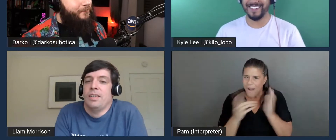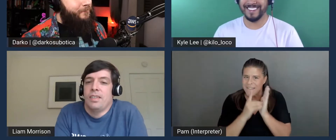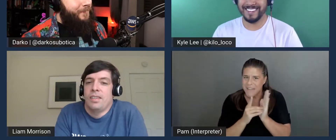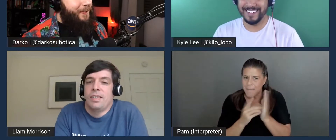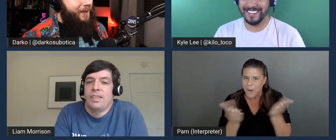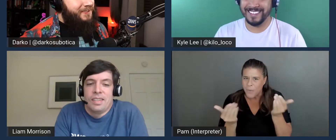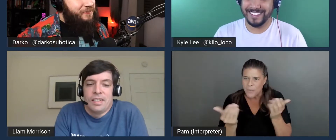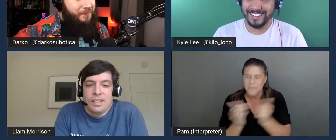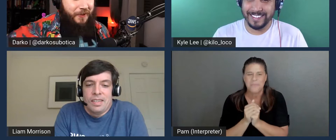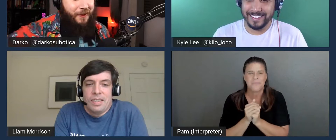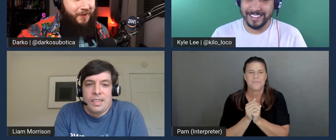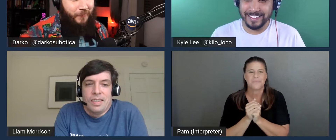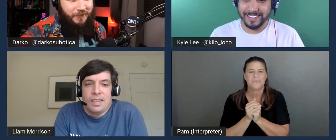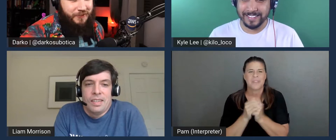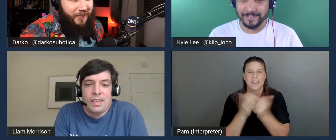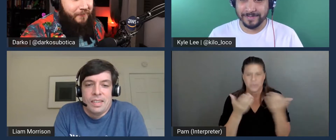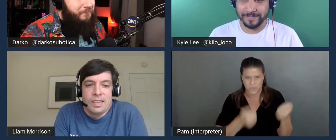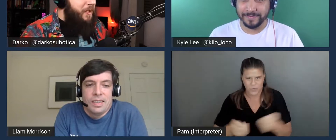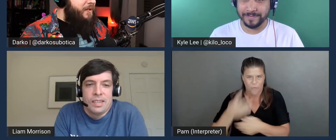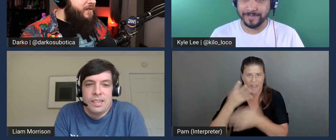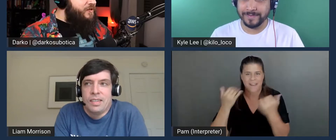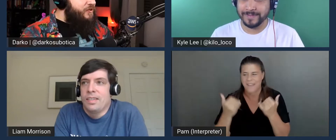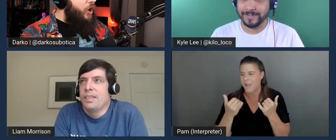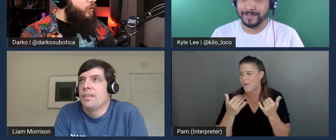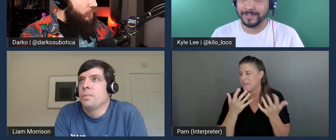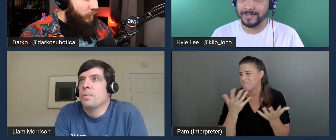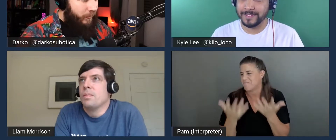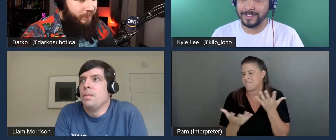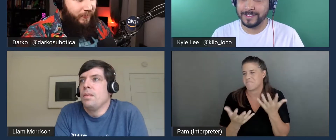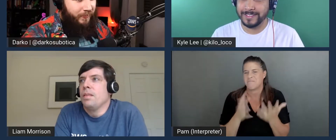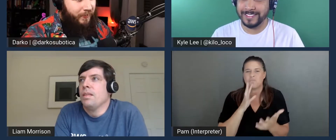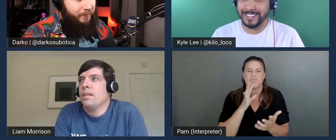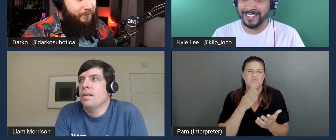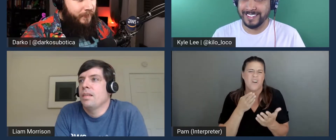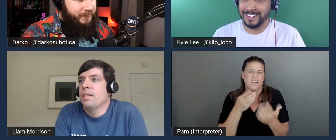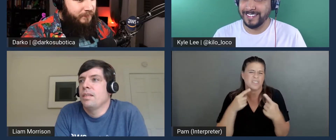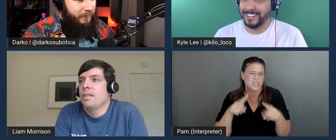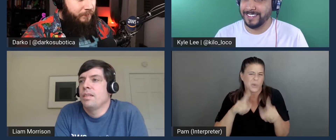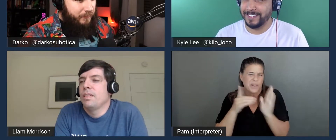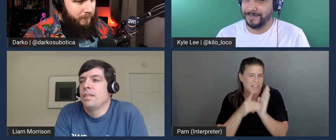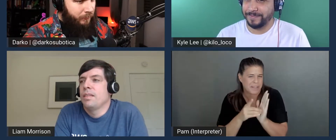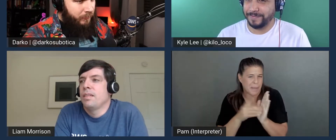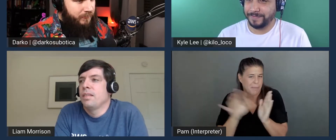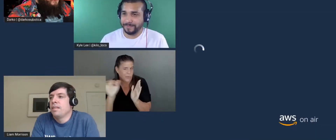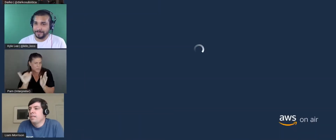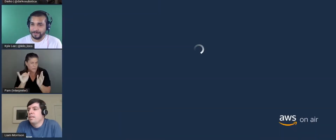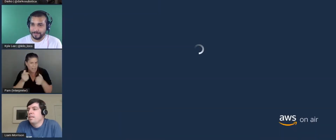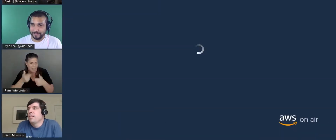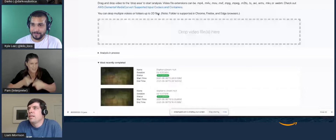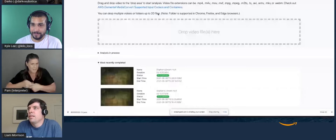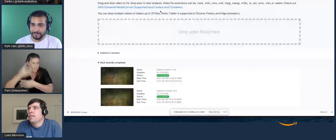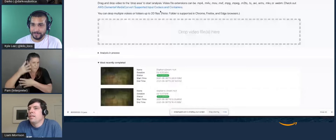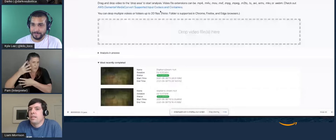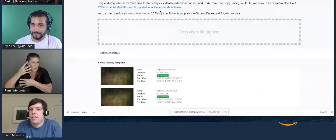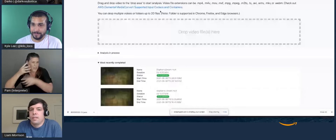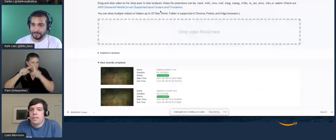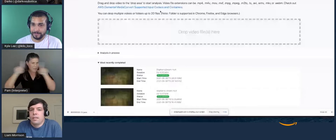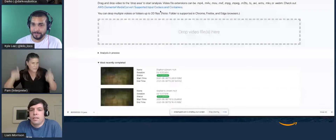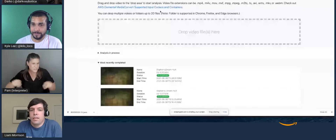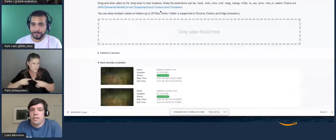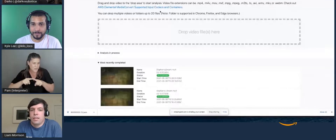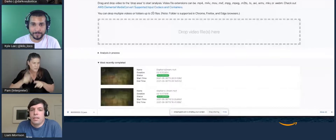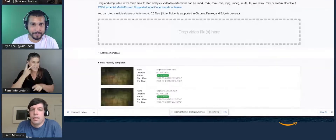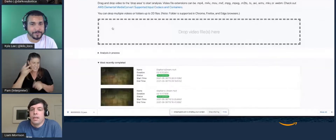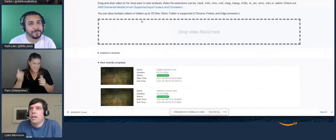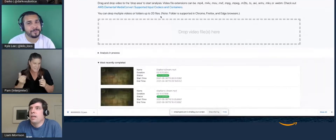right. Let's actually bring it on and we can just kind of talk over it. And let me pull this up on the screen. We can see it